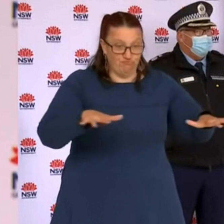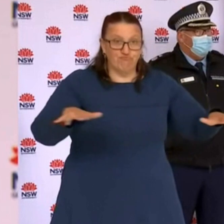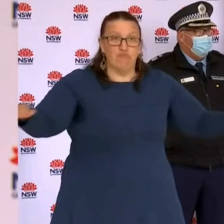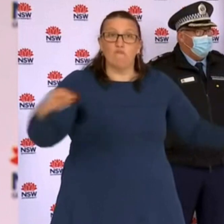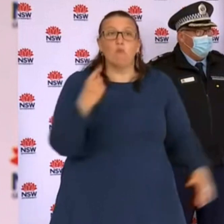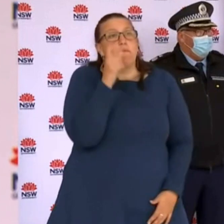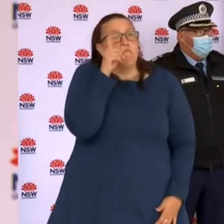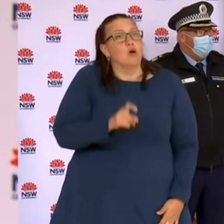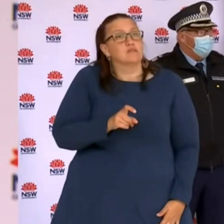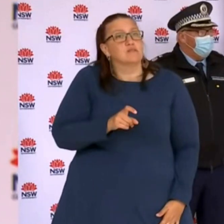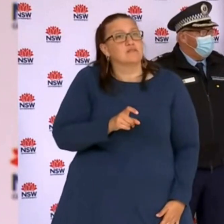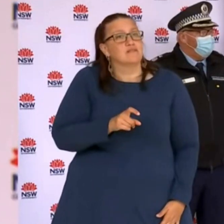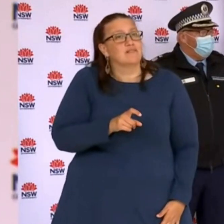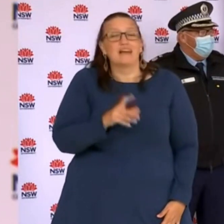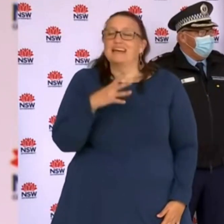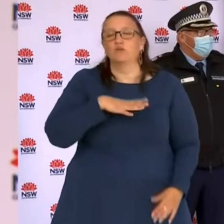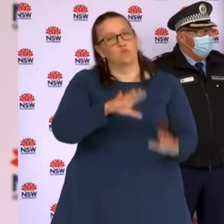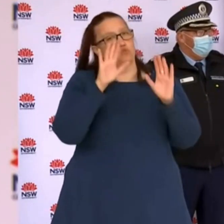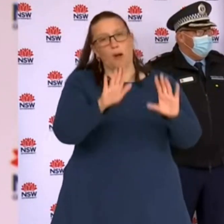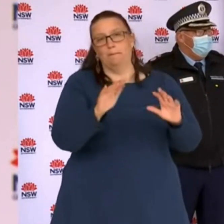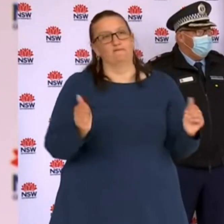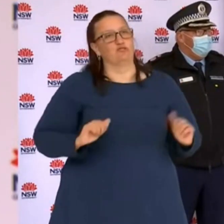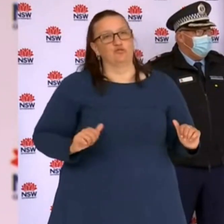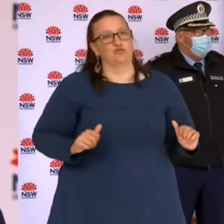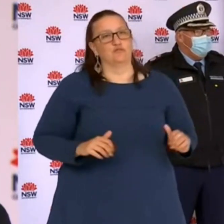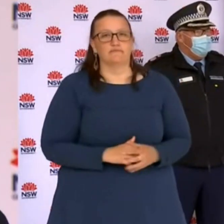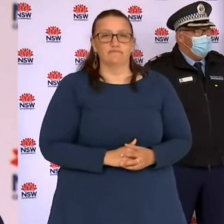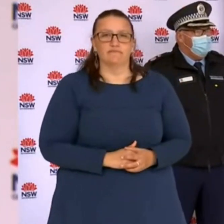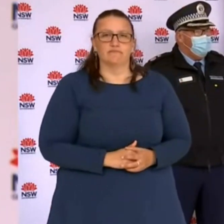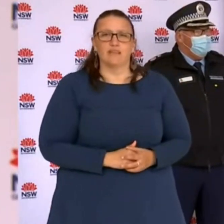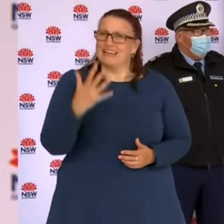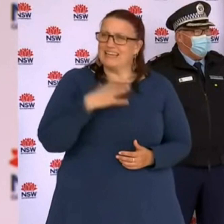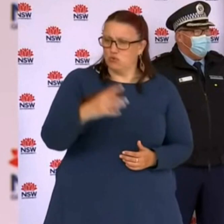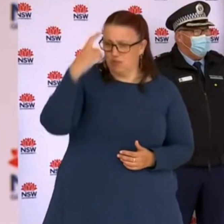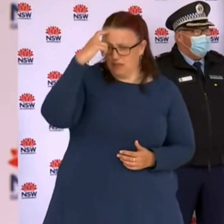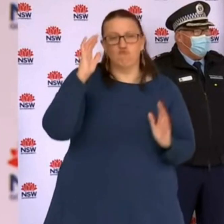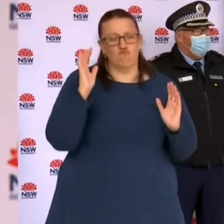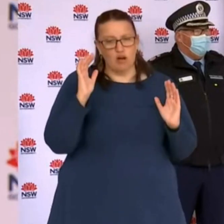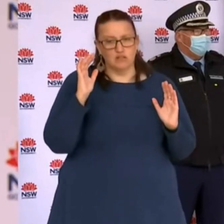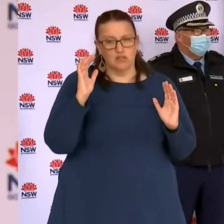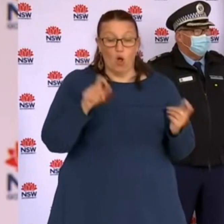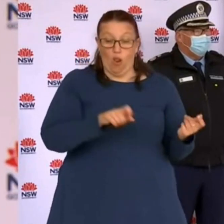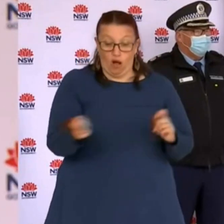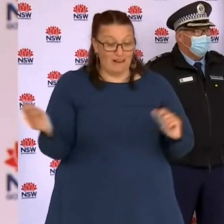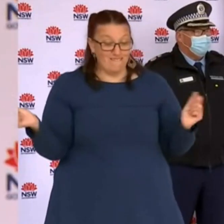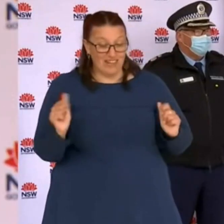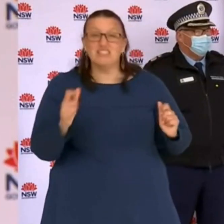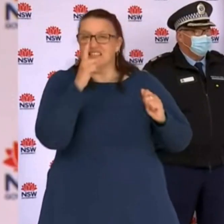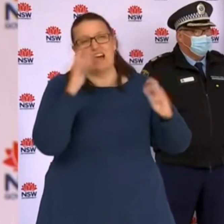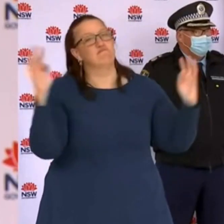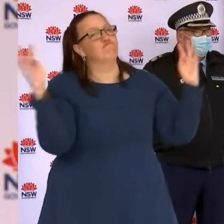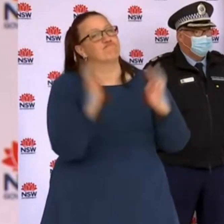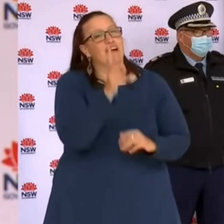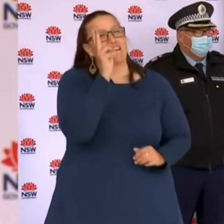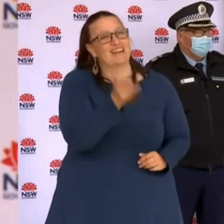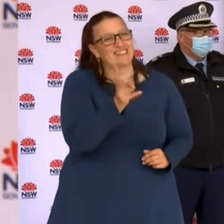to stop that. It is just, relatively speaking, think about the time you have to spend together beyond the lockdown. It is for